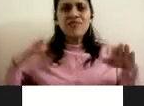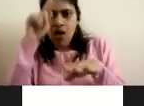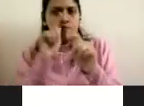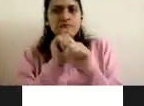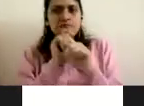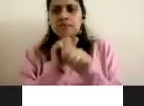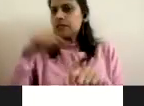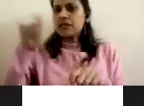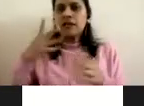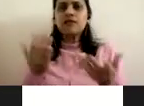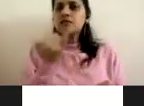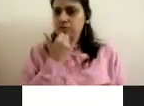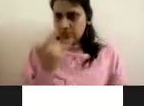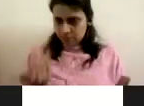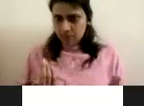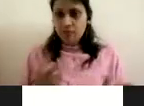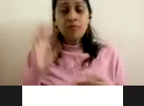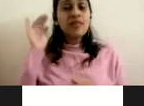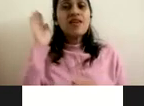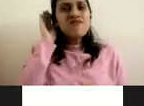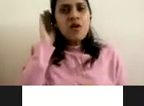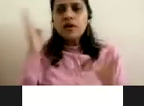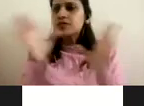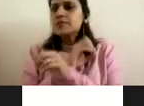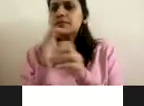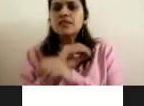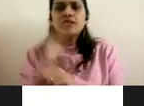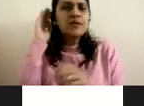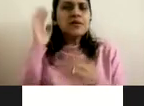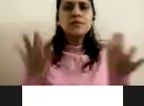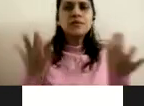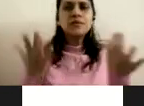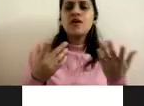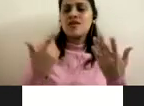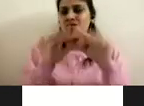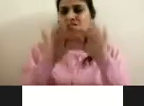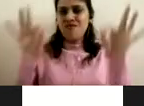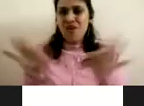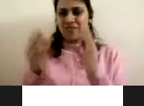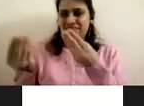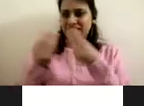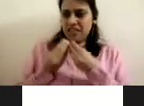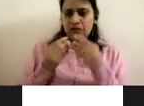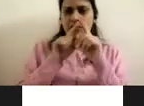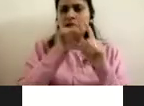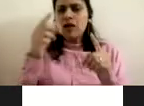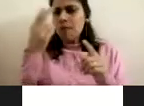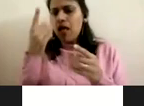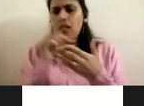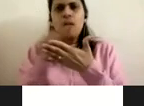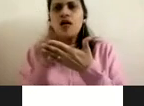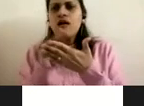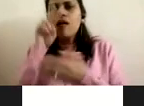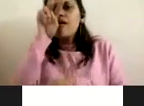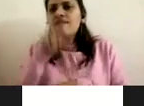be information barriers, you know, material not in the appropriate format, no sign language interpreter, you know,